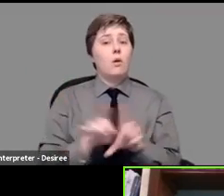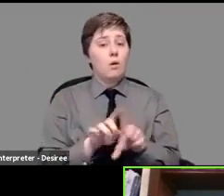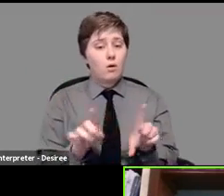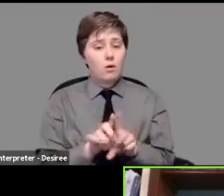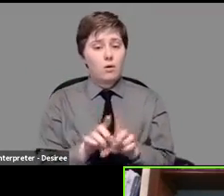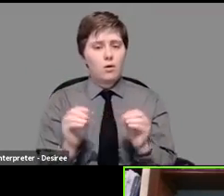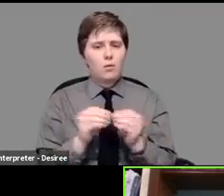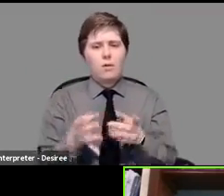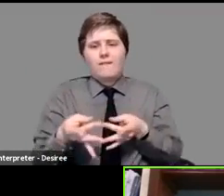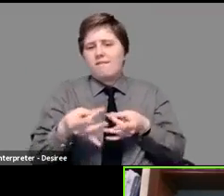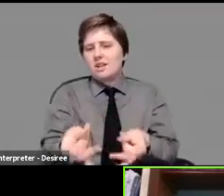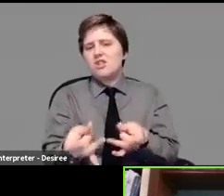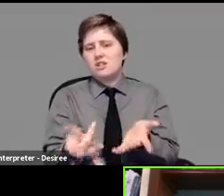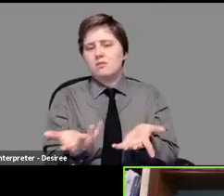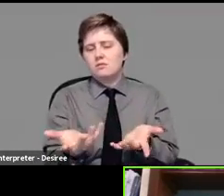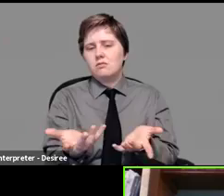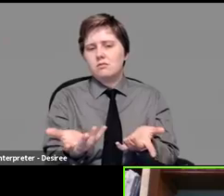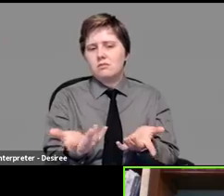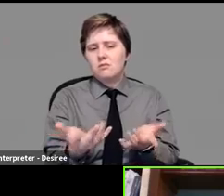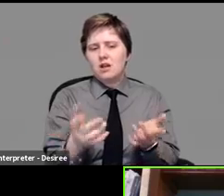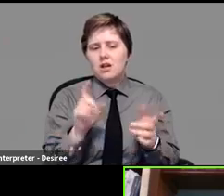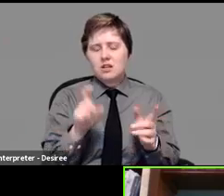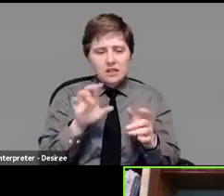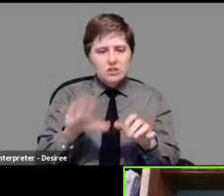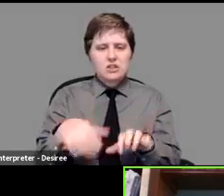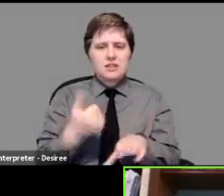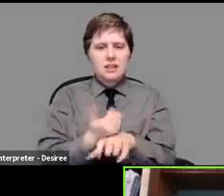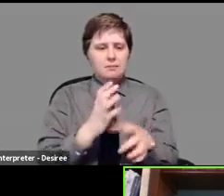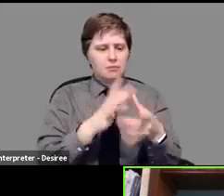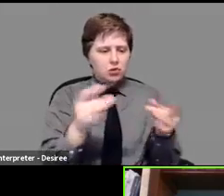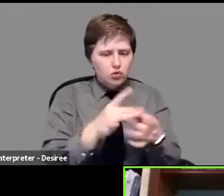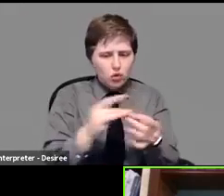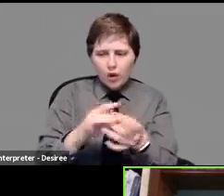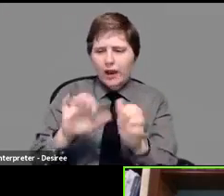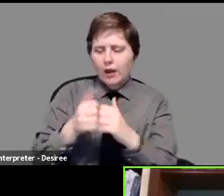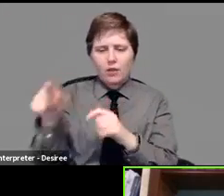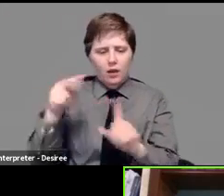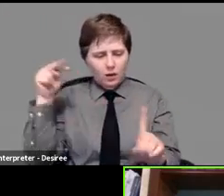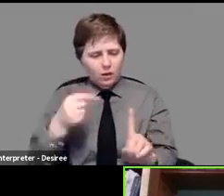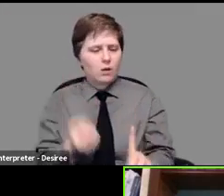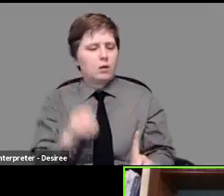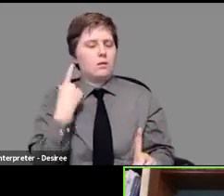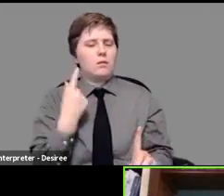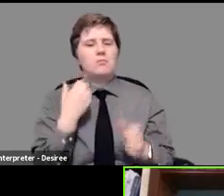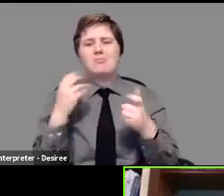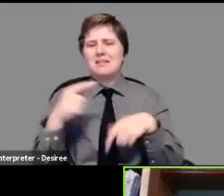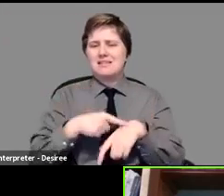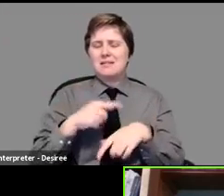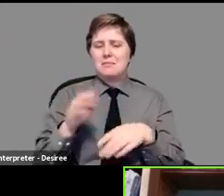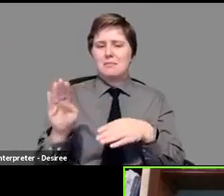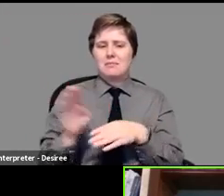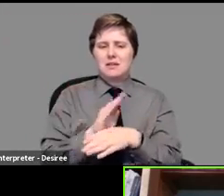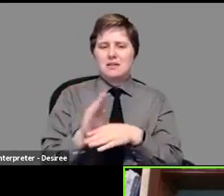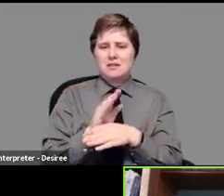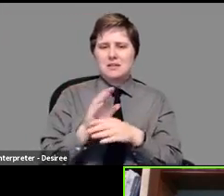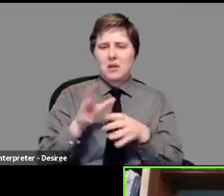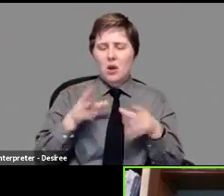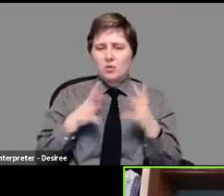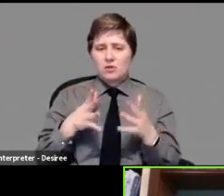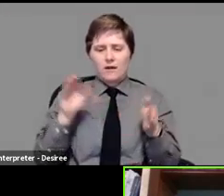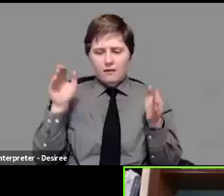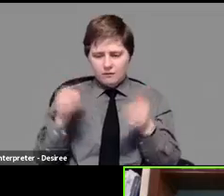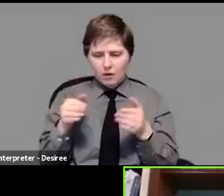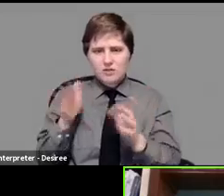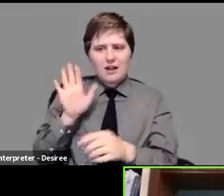much more efficient. It's just laying out the narrative so that they can see it, because a lot of times business owners are myopic. They're focused on